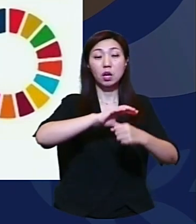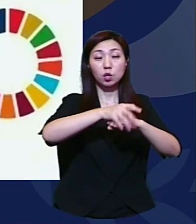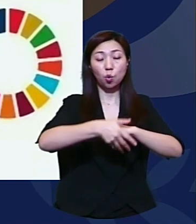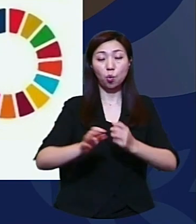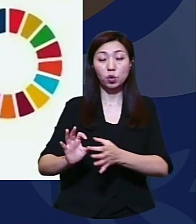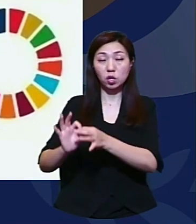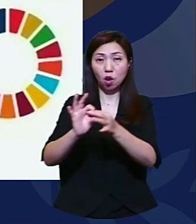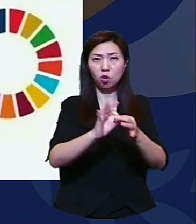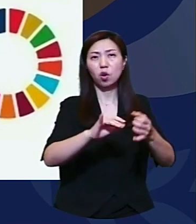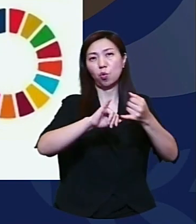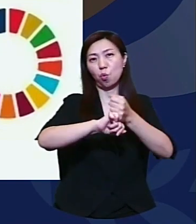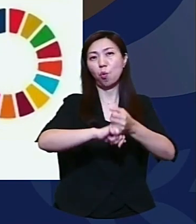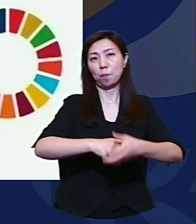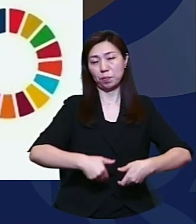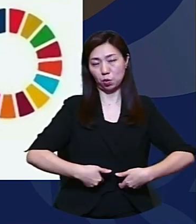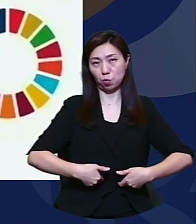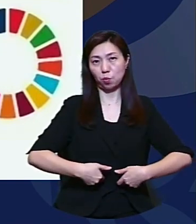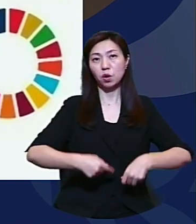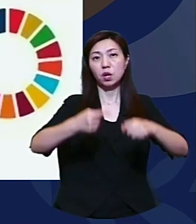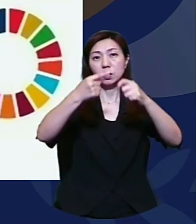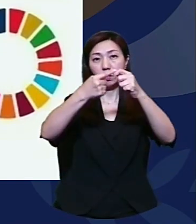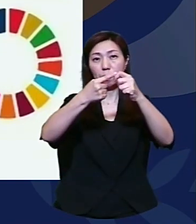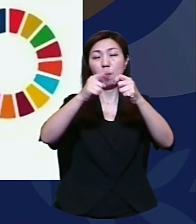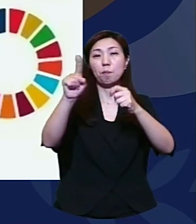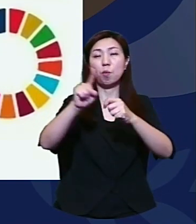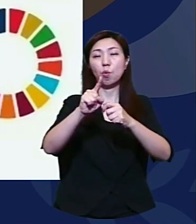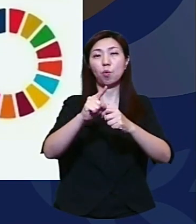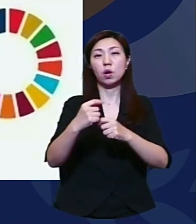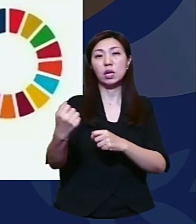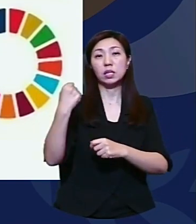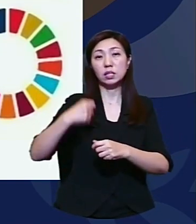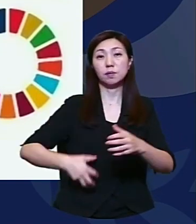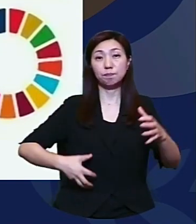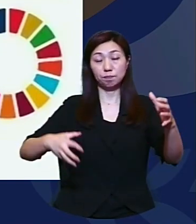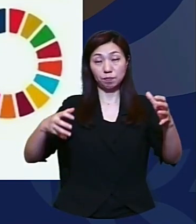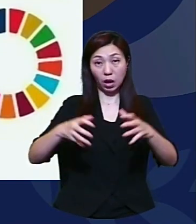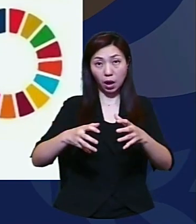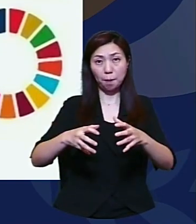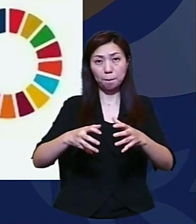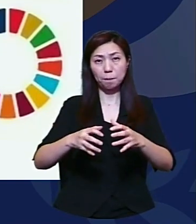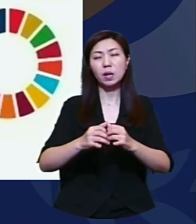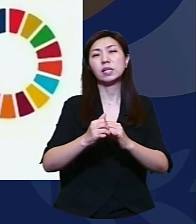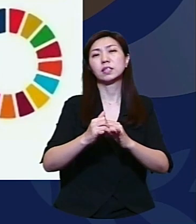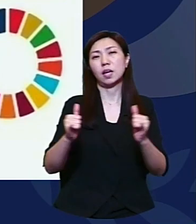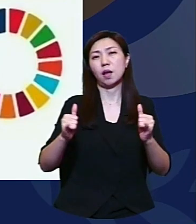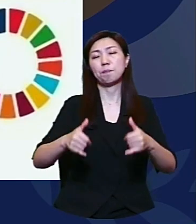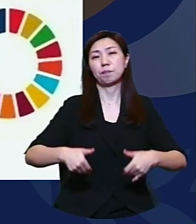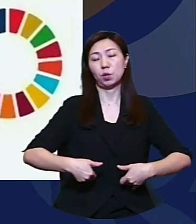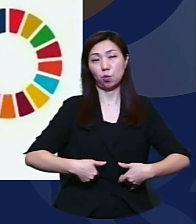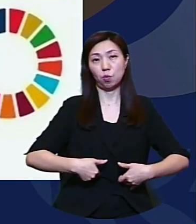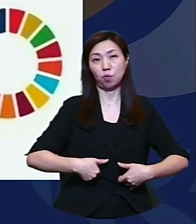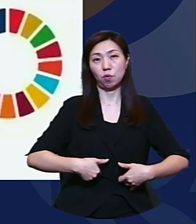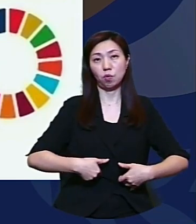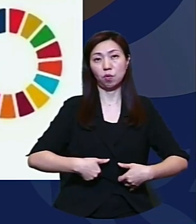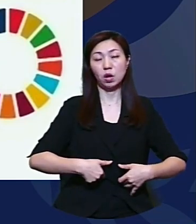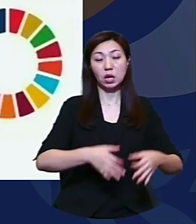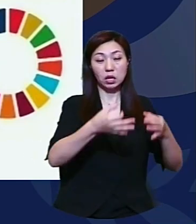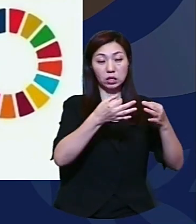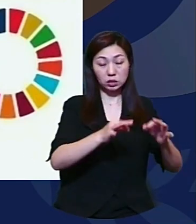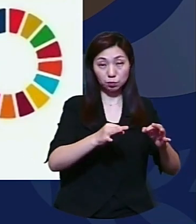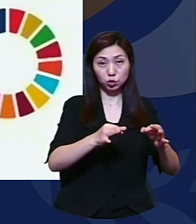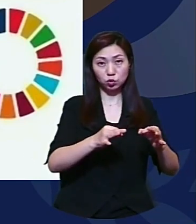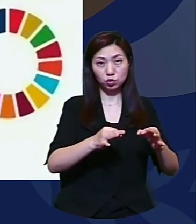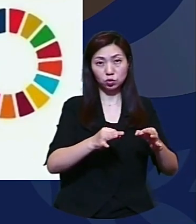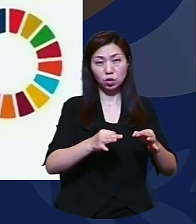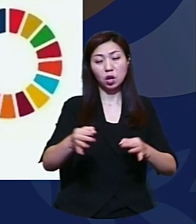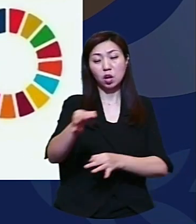approach to partnership. Broad collaboration between industry, governments, banks, development financing